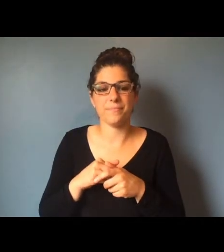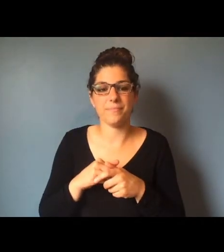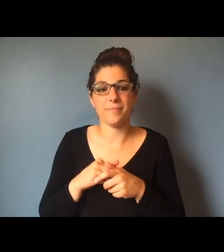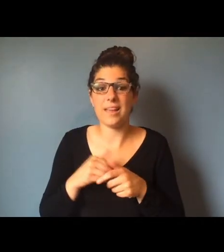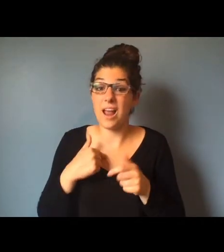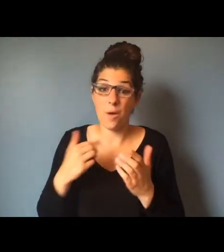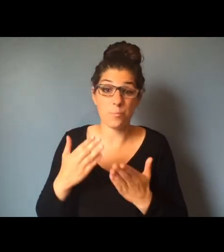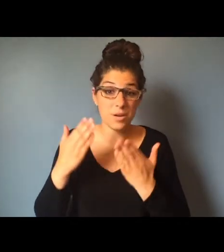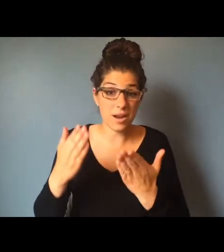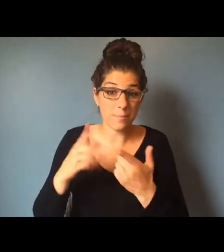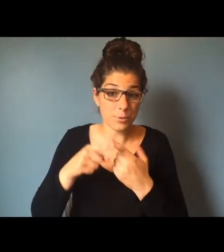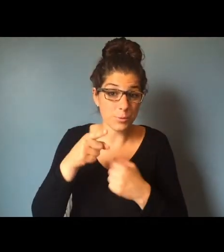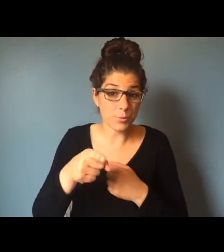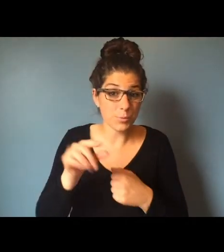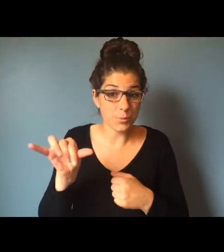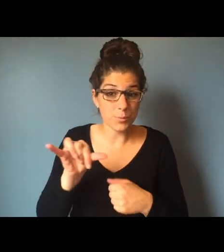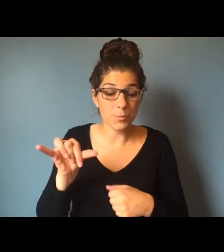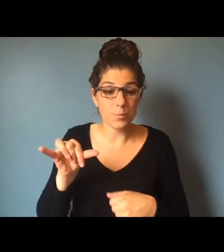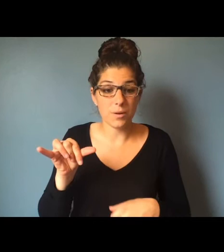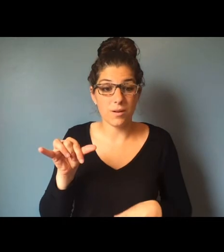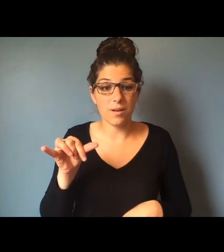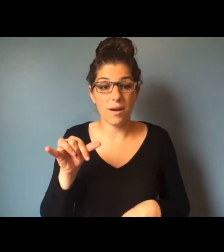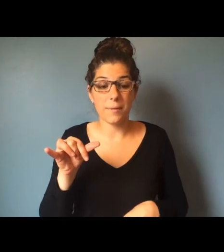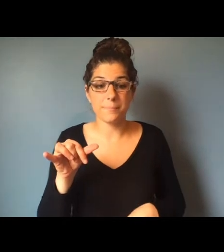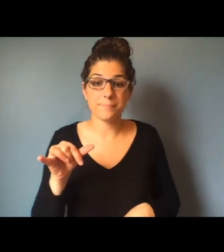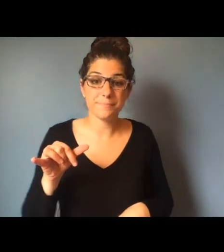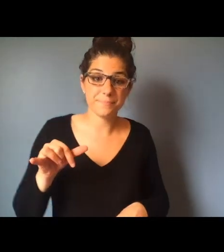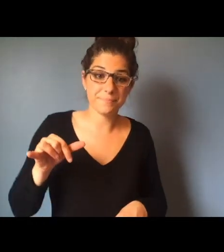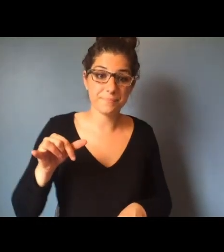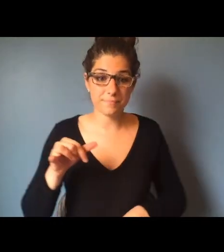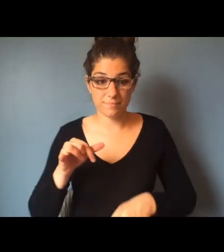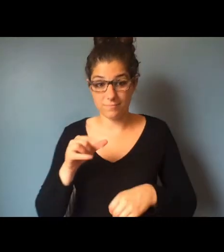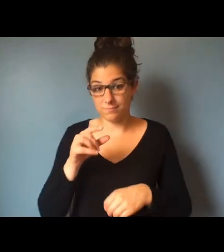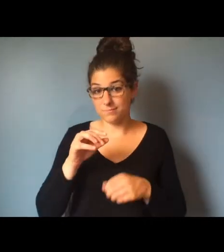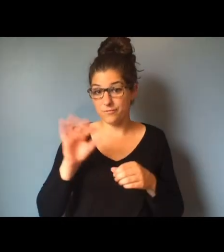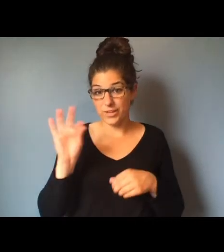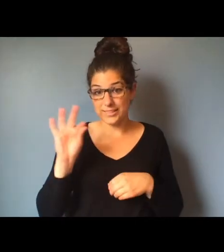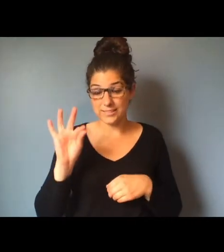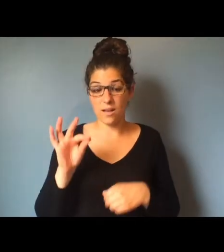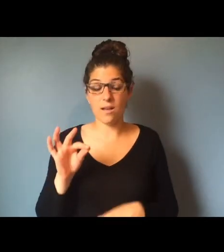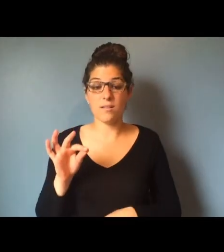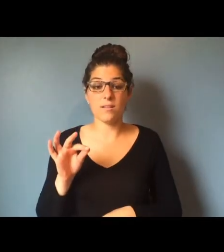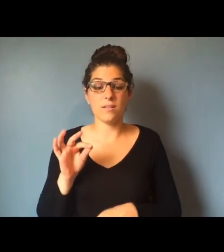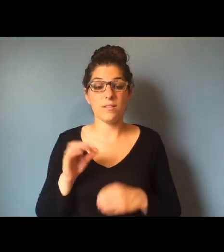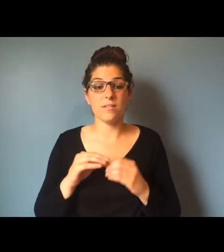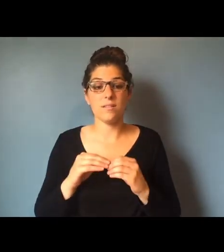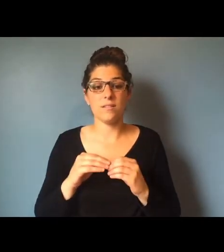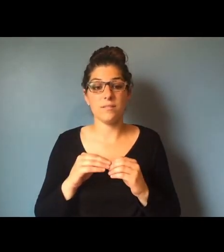I'll bring this up to you too, to start, Francesco, is